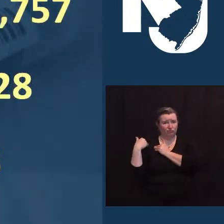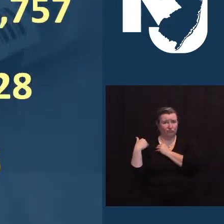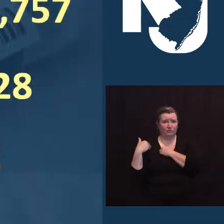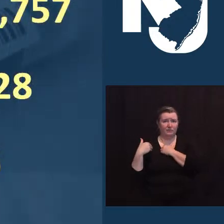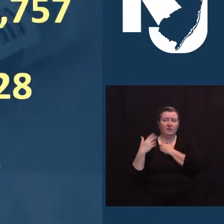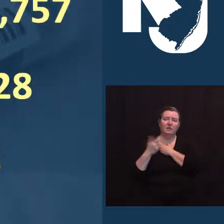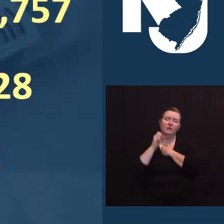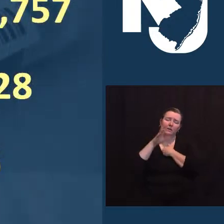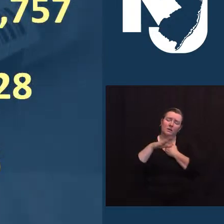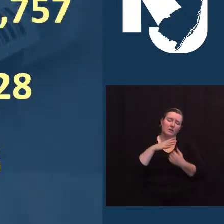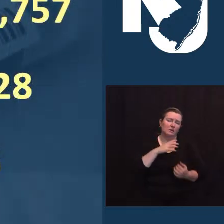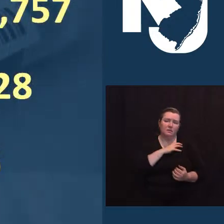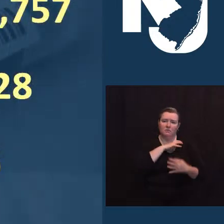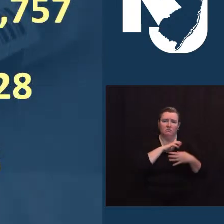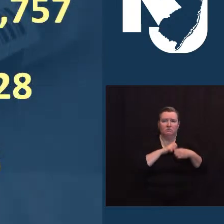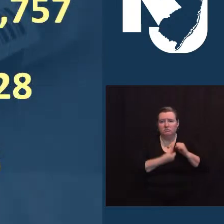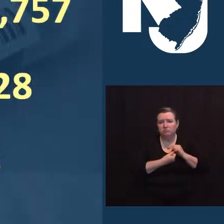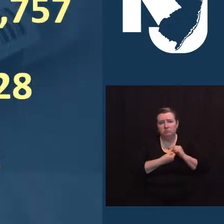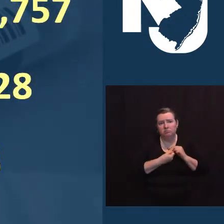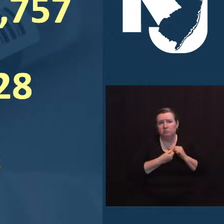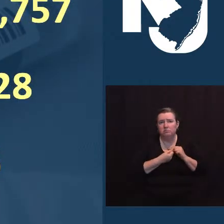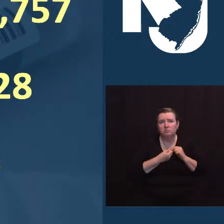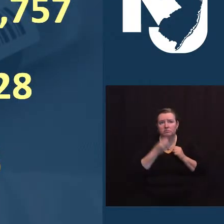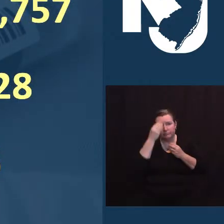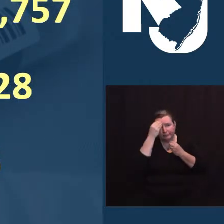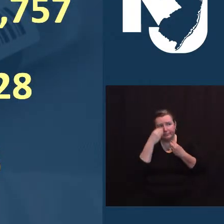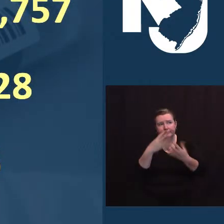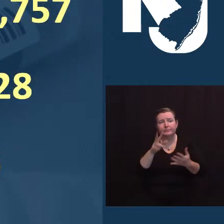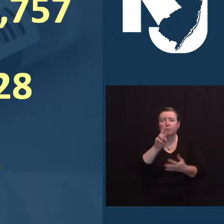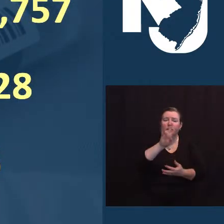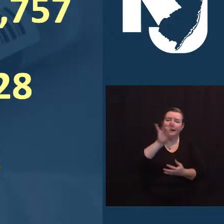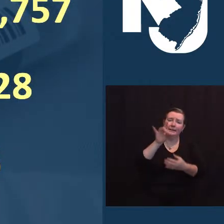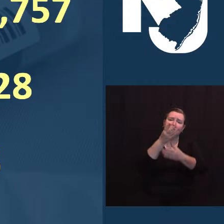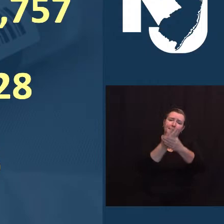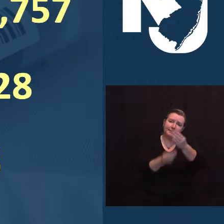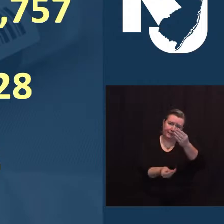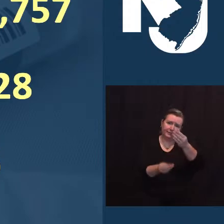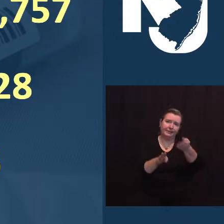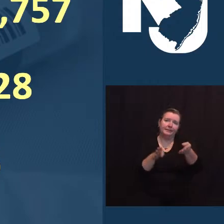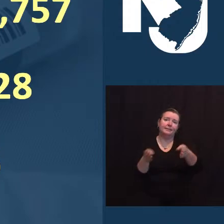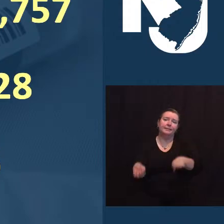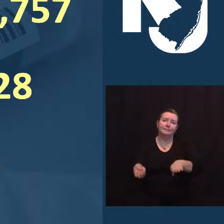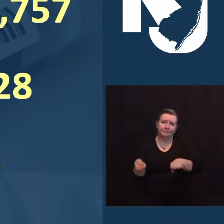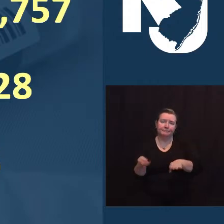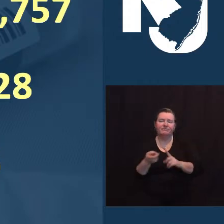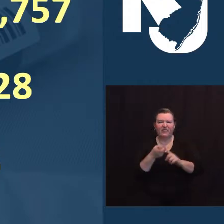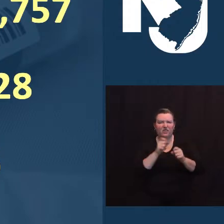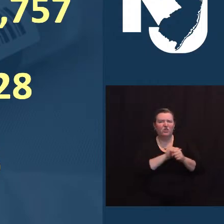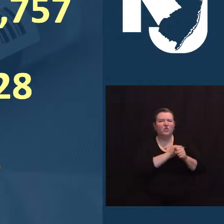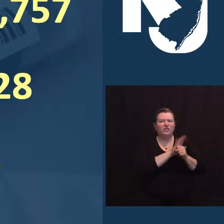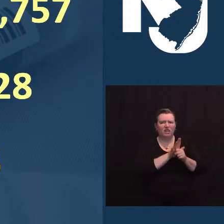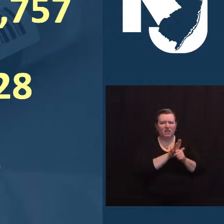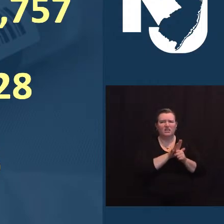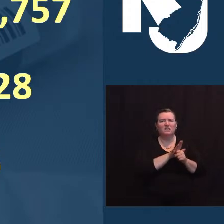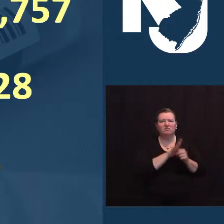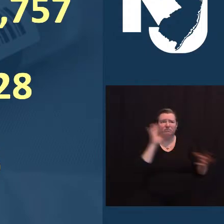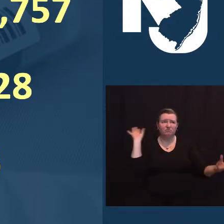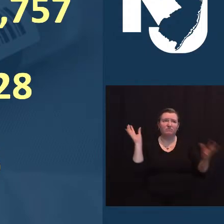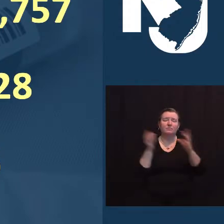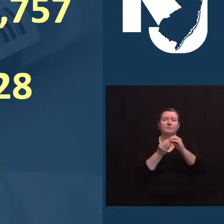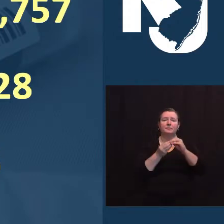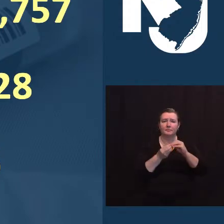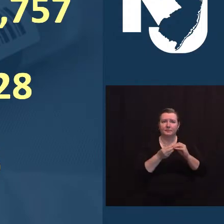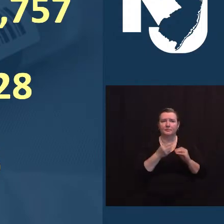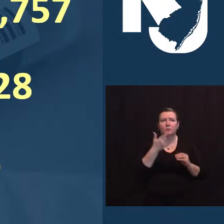we must report another 28 losses of life confirmed from COVID-19. It brings, as you can see, the total confirmed loss of life